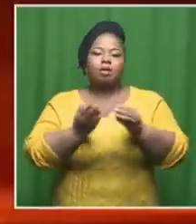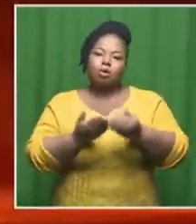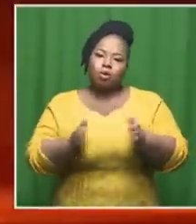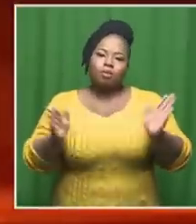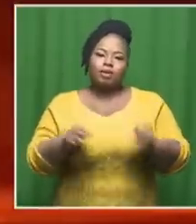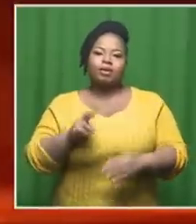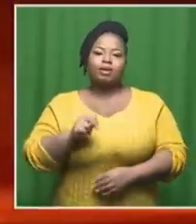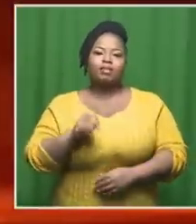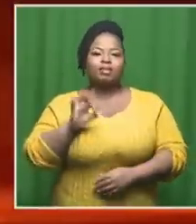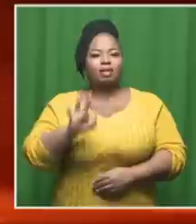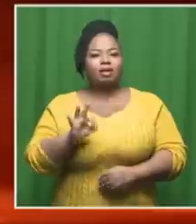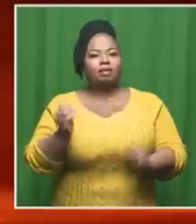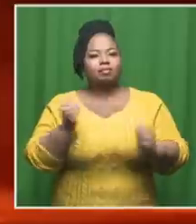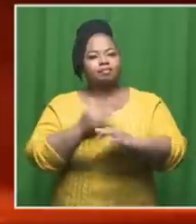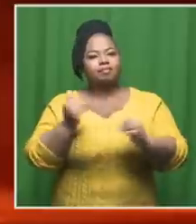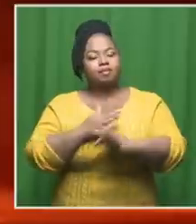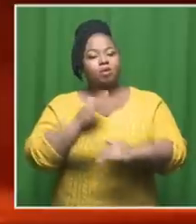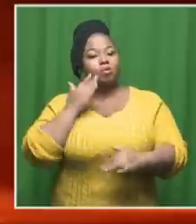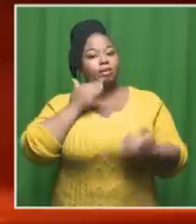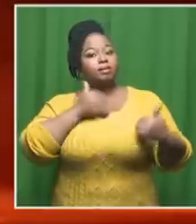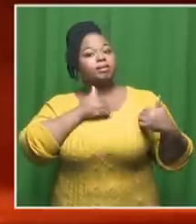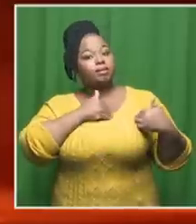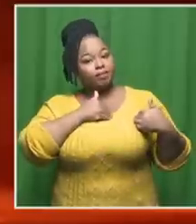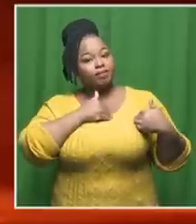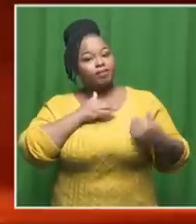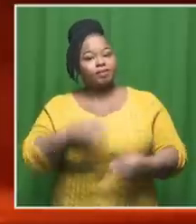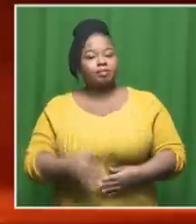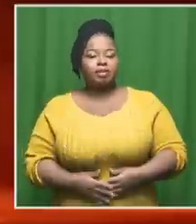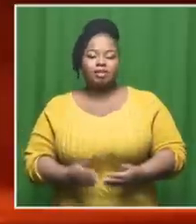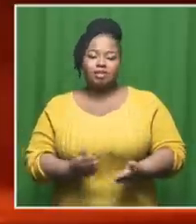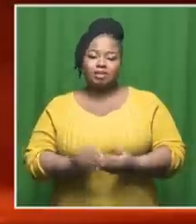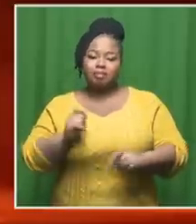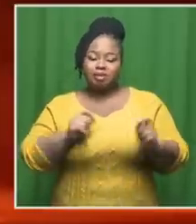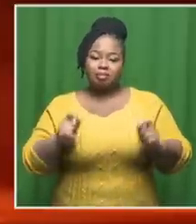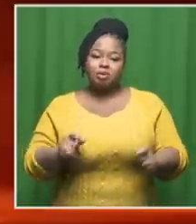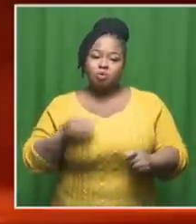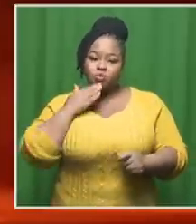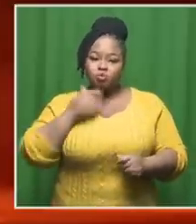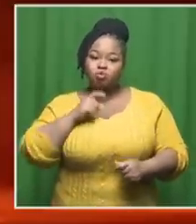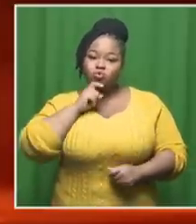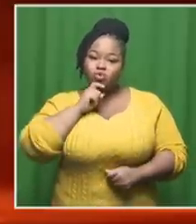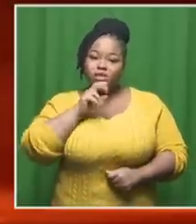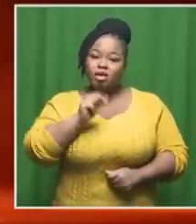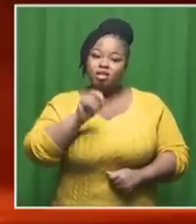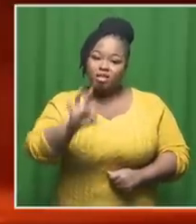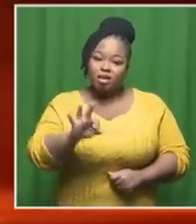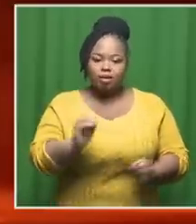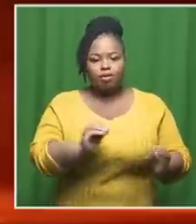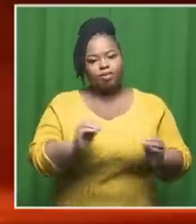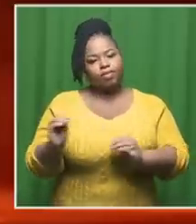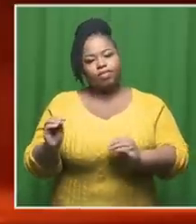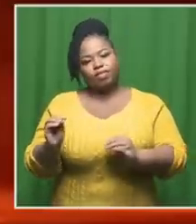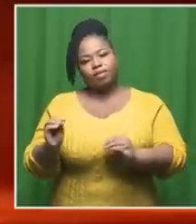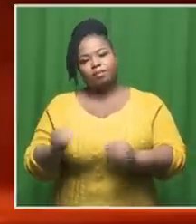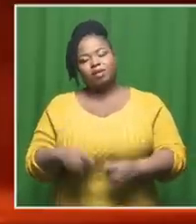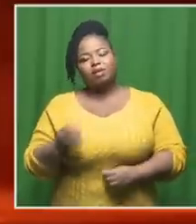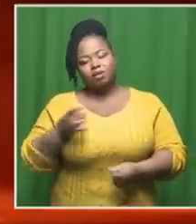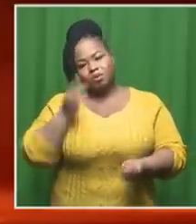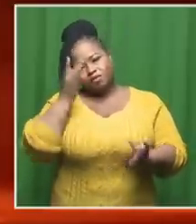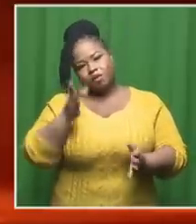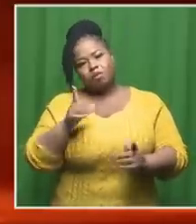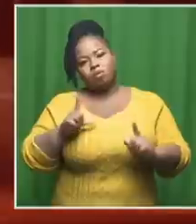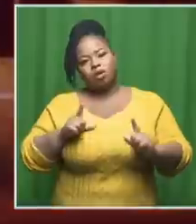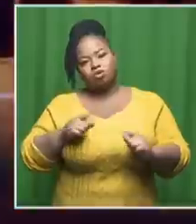N3 toll route as soon as it is safe to do so. Road users are advised to delay their travels to the area until further